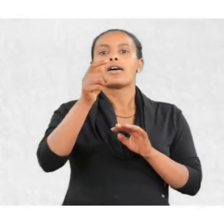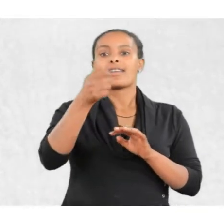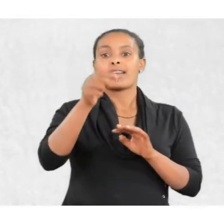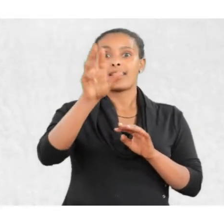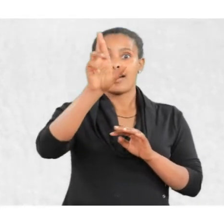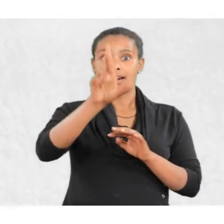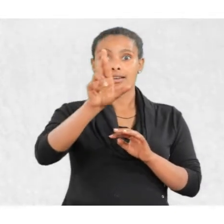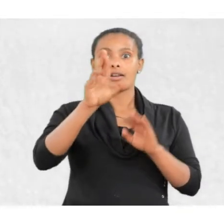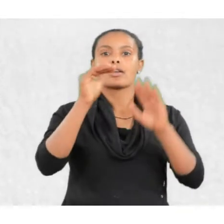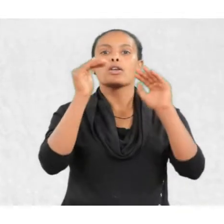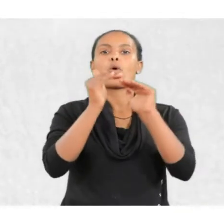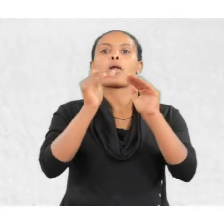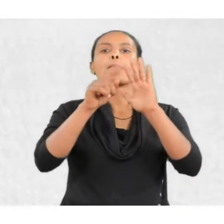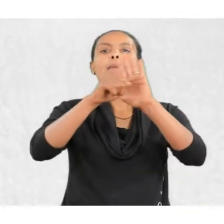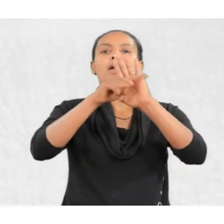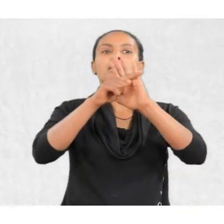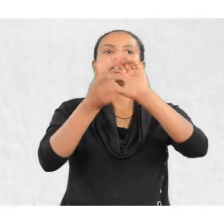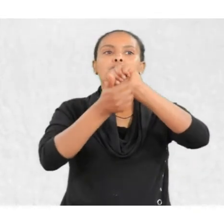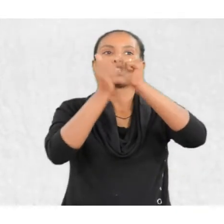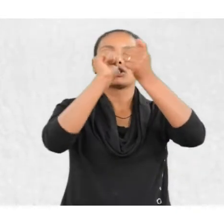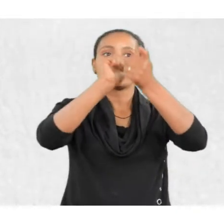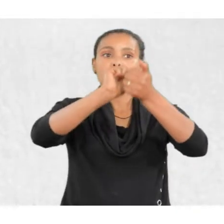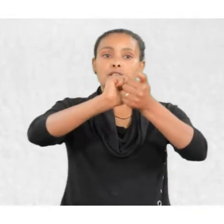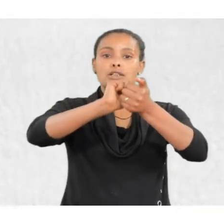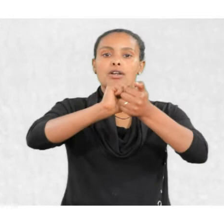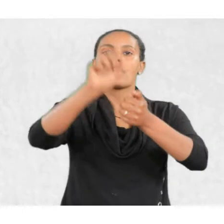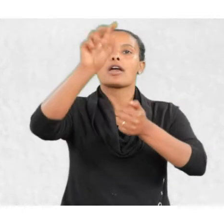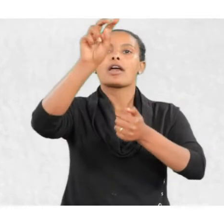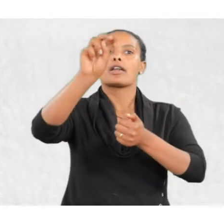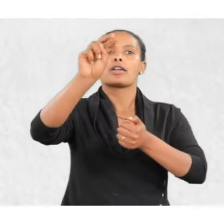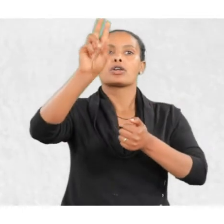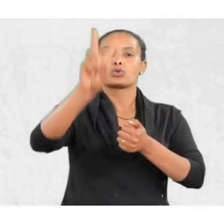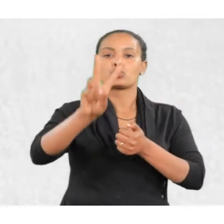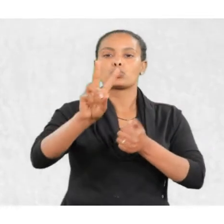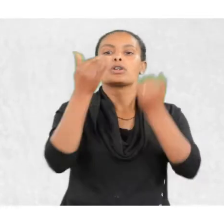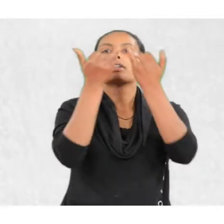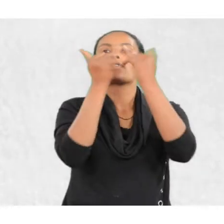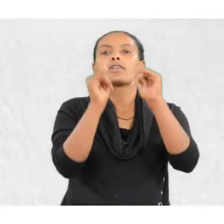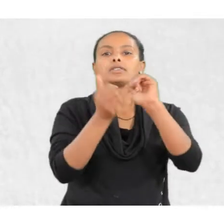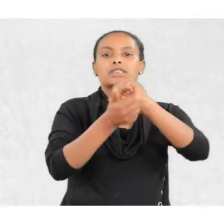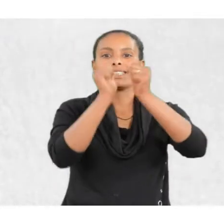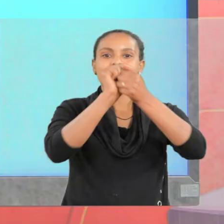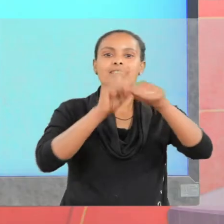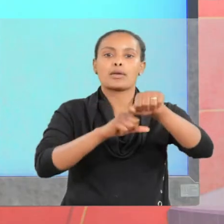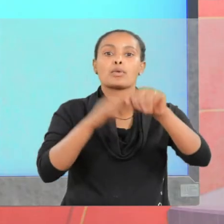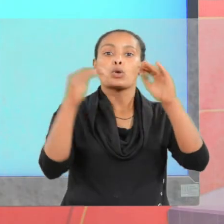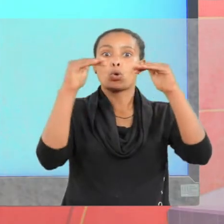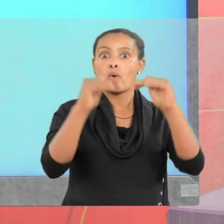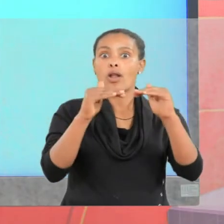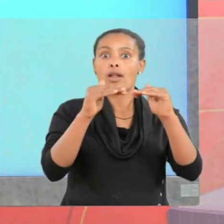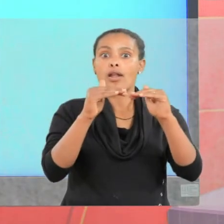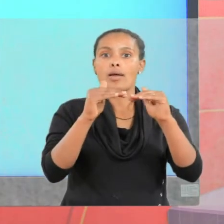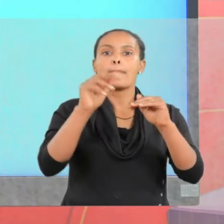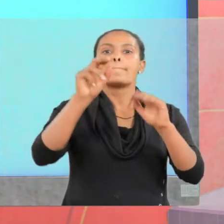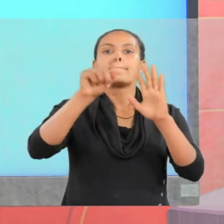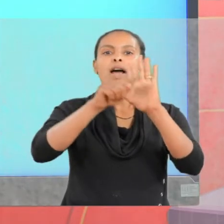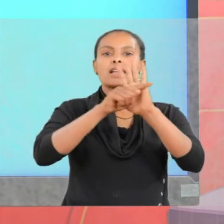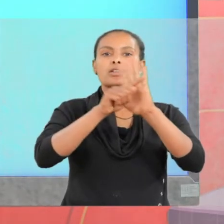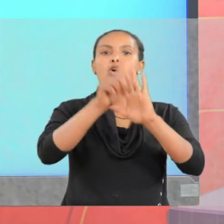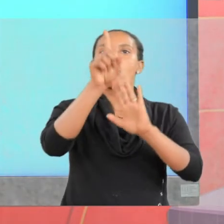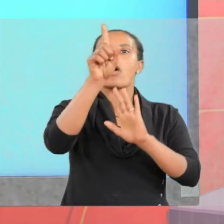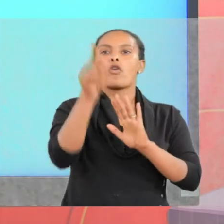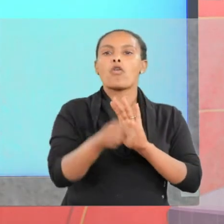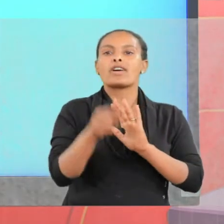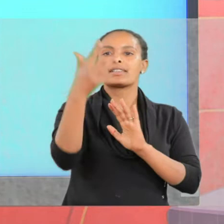Rates equal minus change in concentration of N2 divided by change in time equal minus